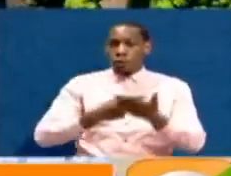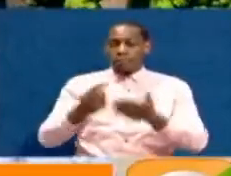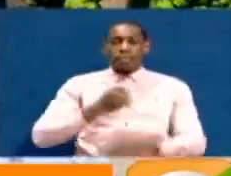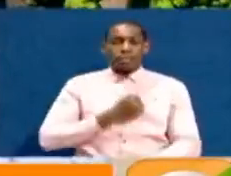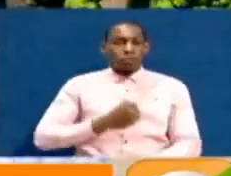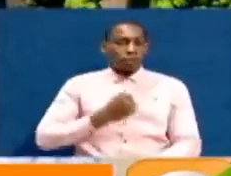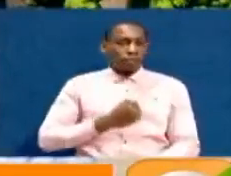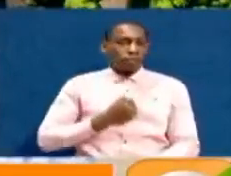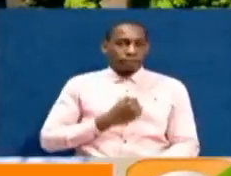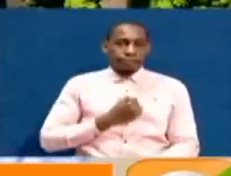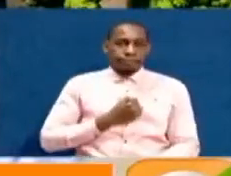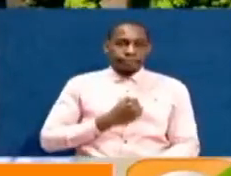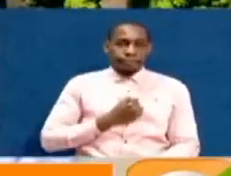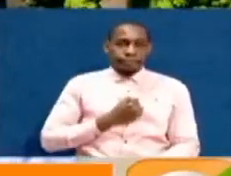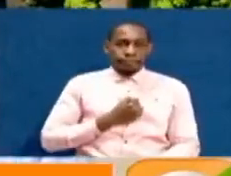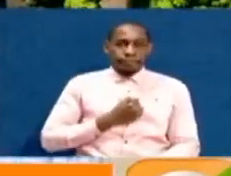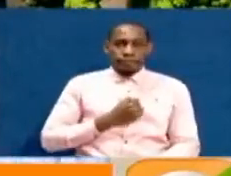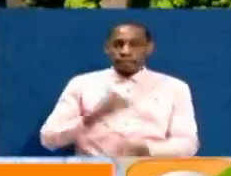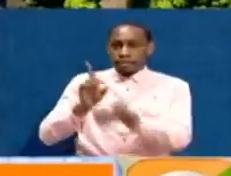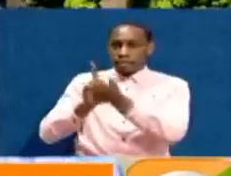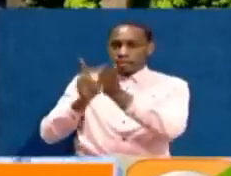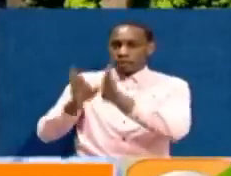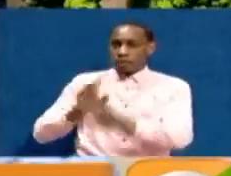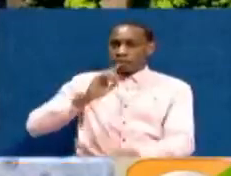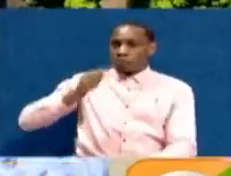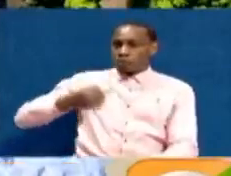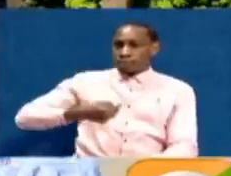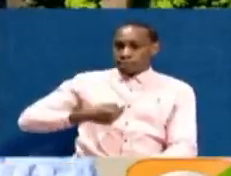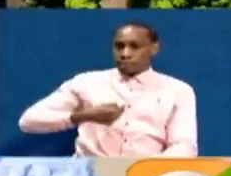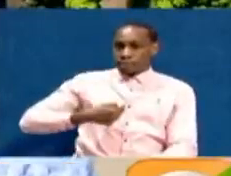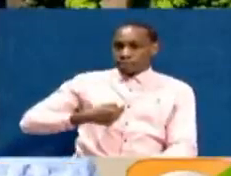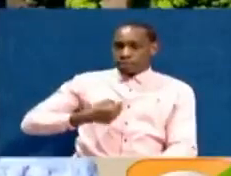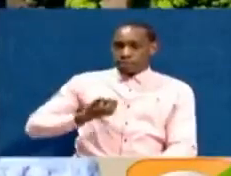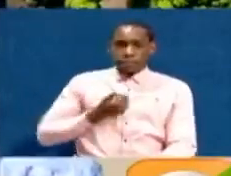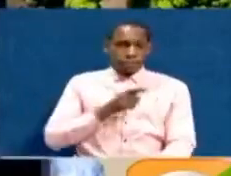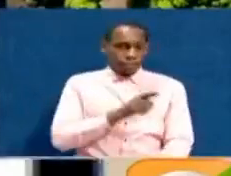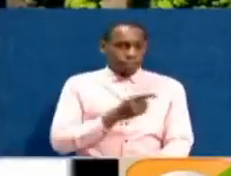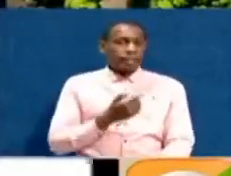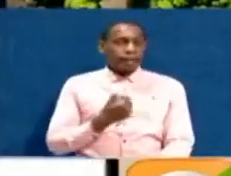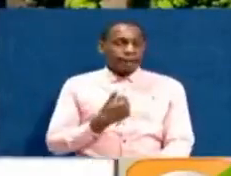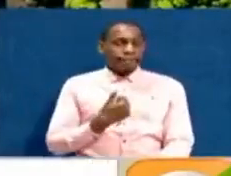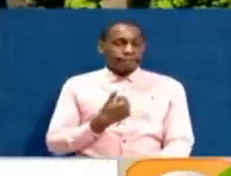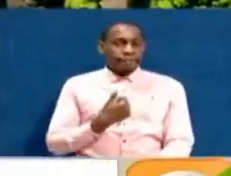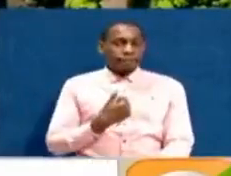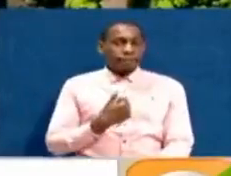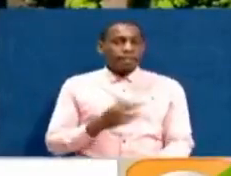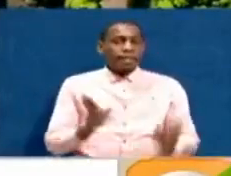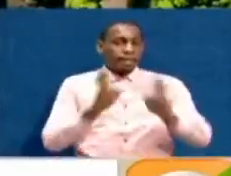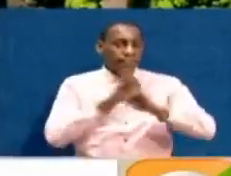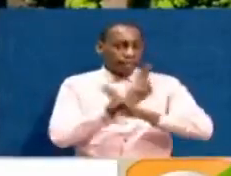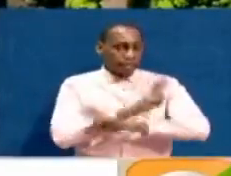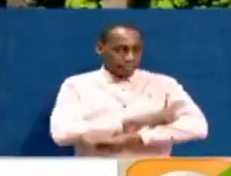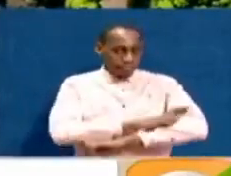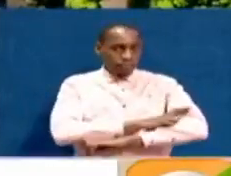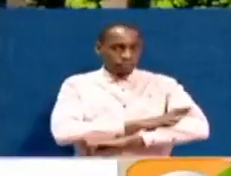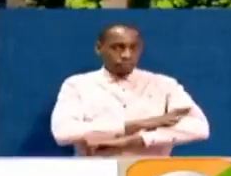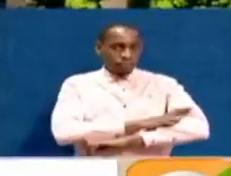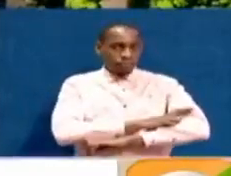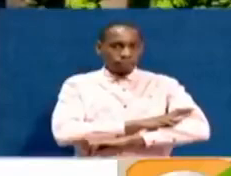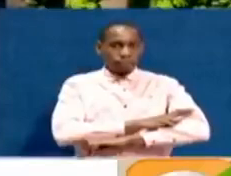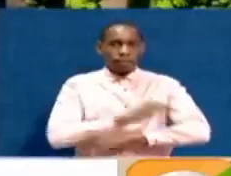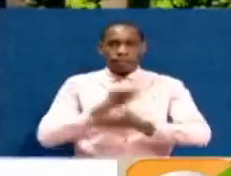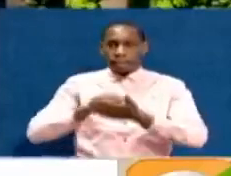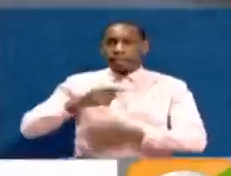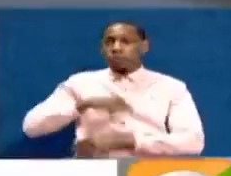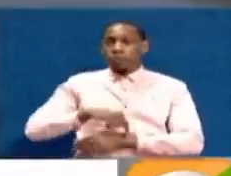25 weeks, the doctor told me she should have a total bed rest, which